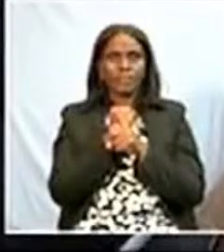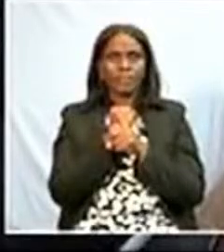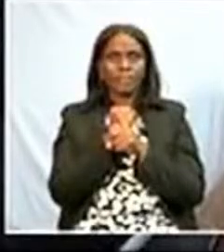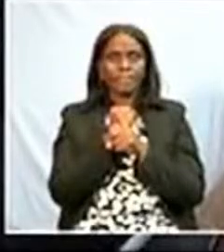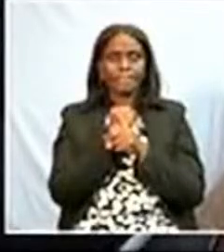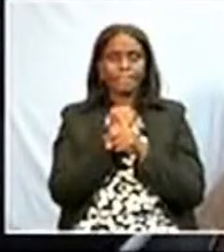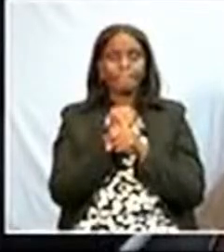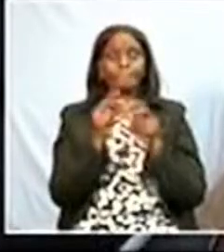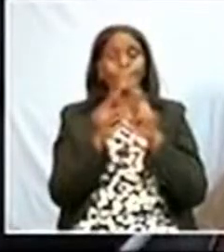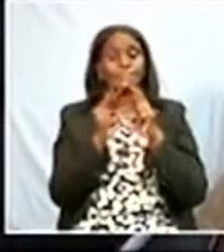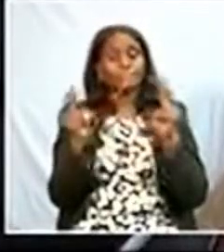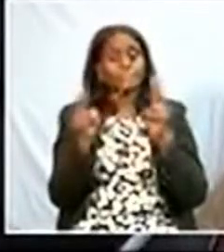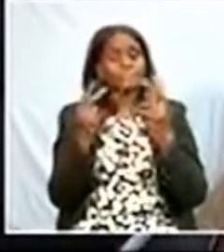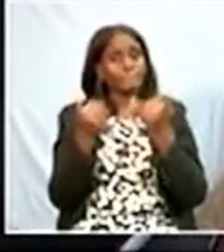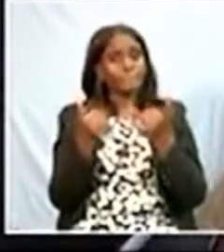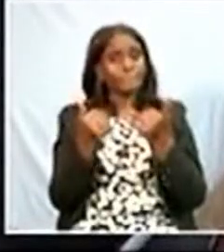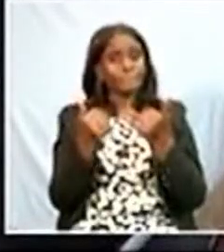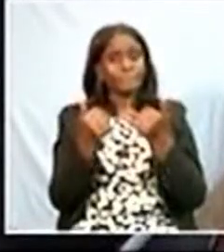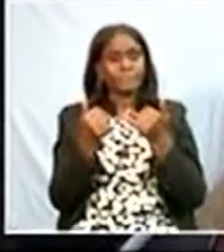so